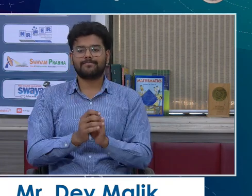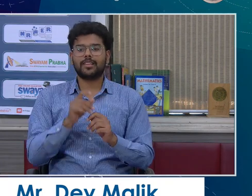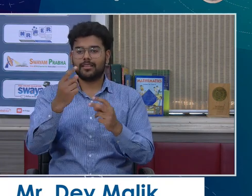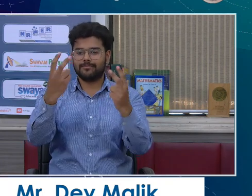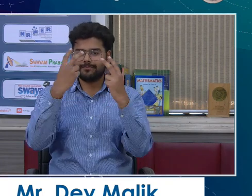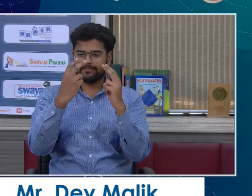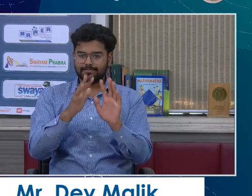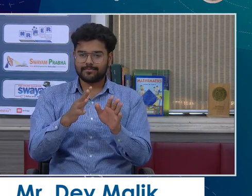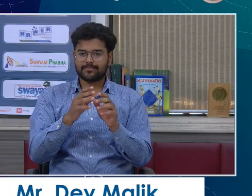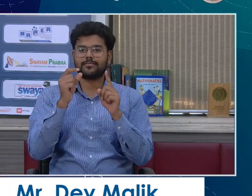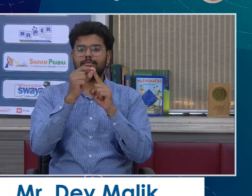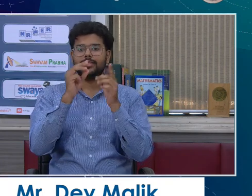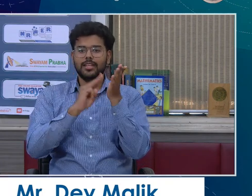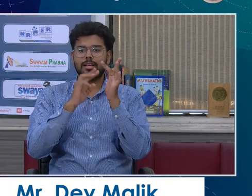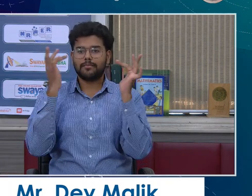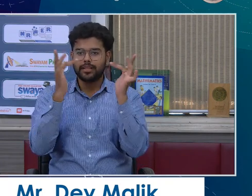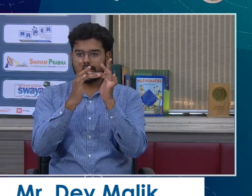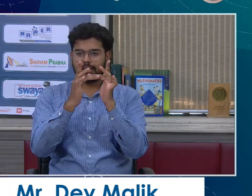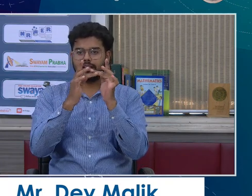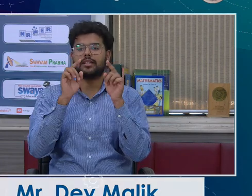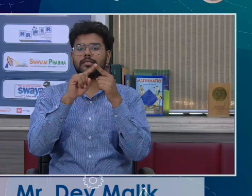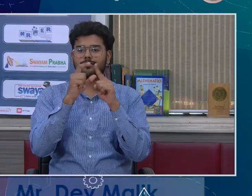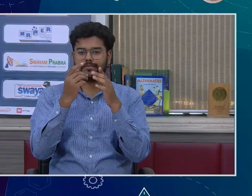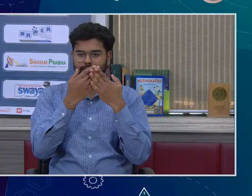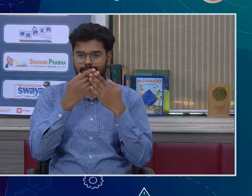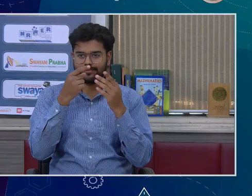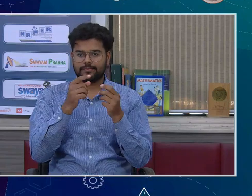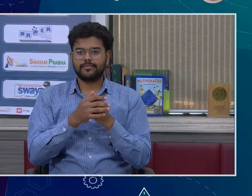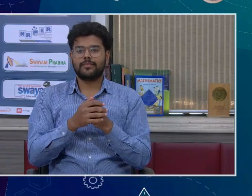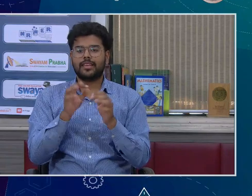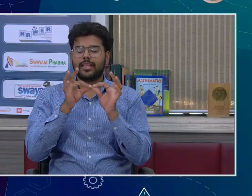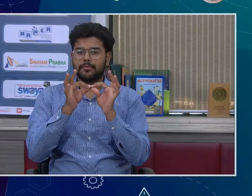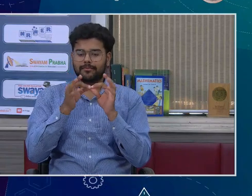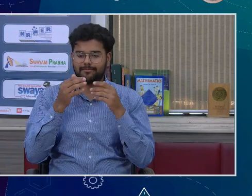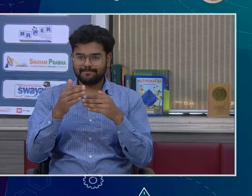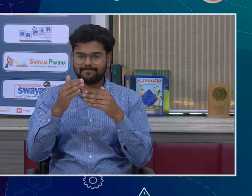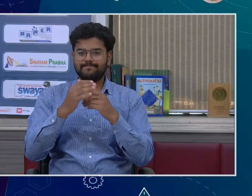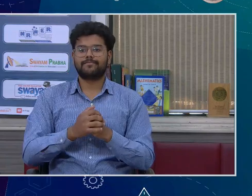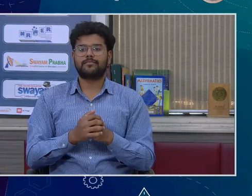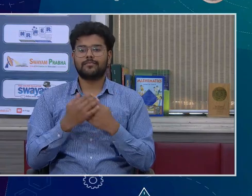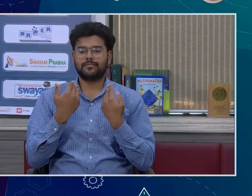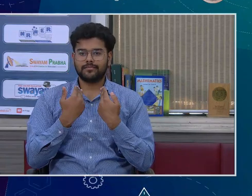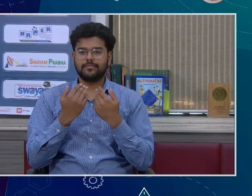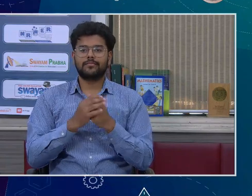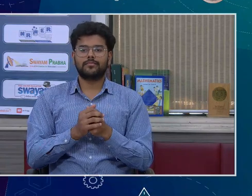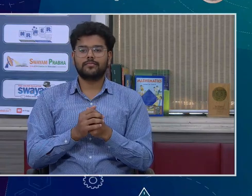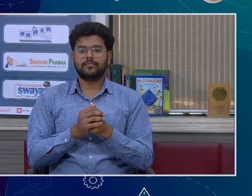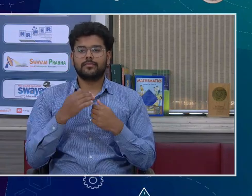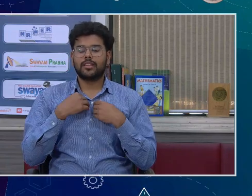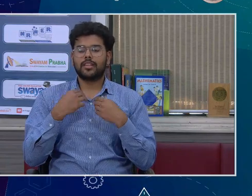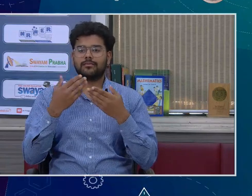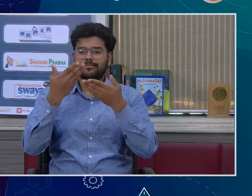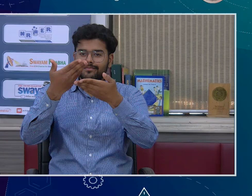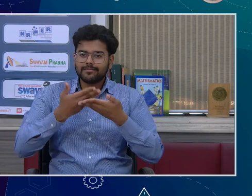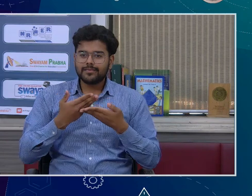session on PM eVidya channel. Interpretation of this entire session will be done by him. And I would like to